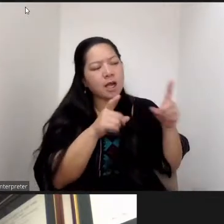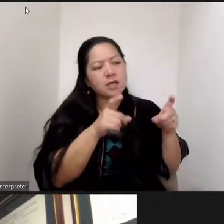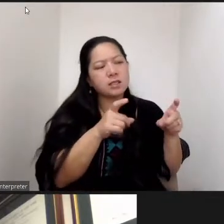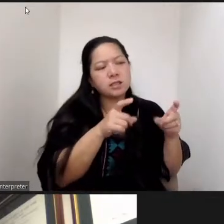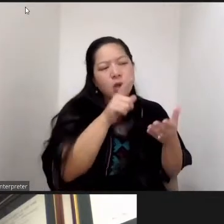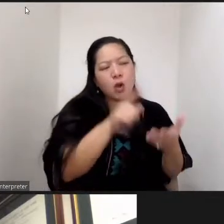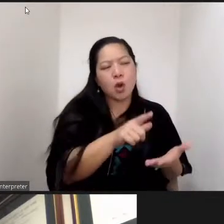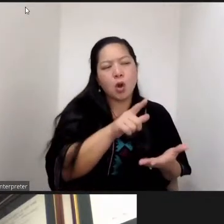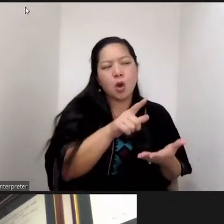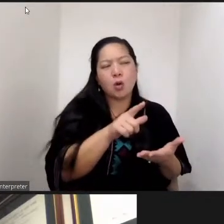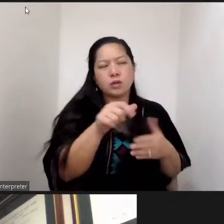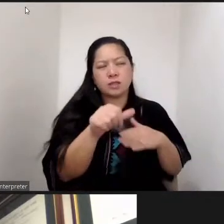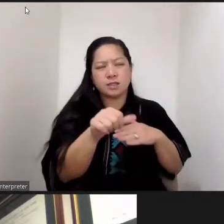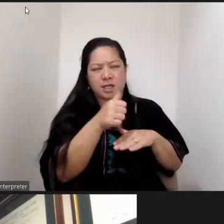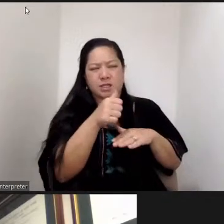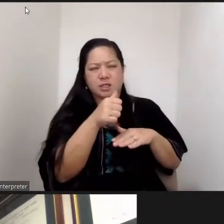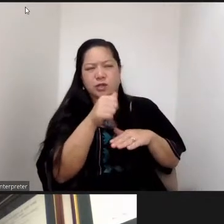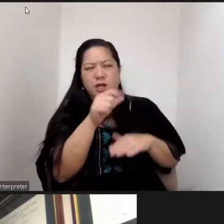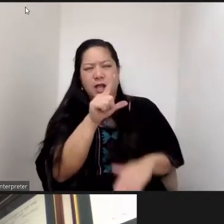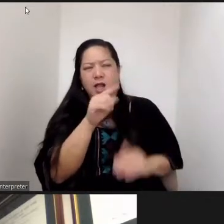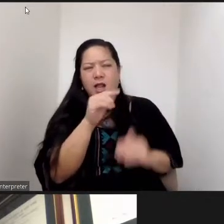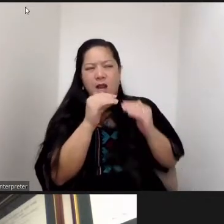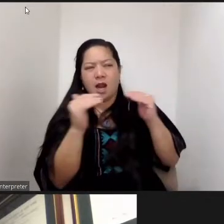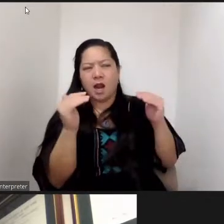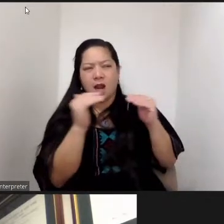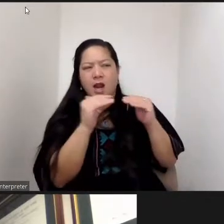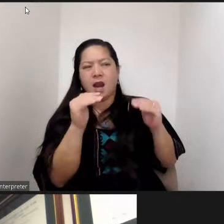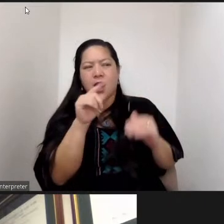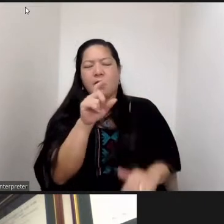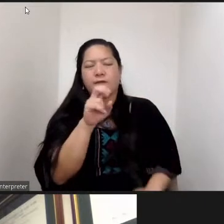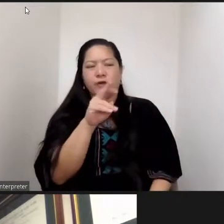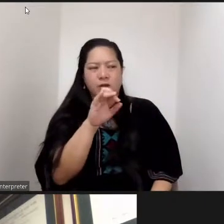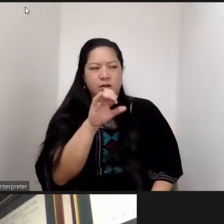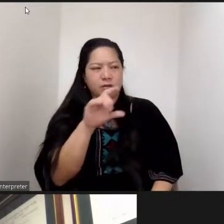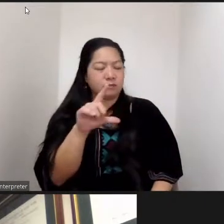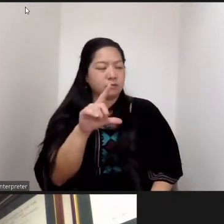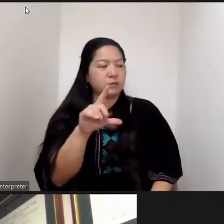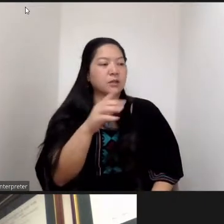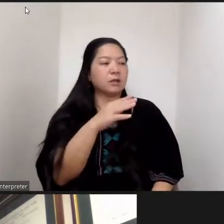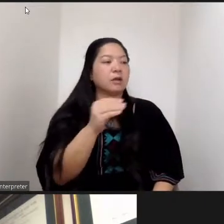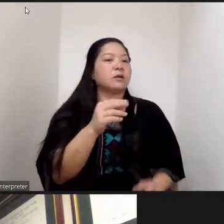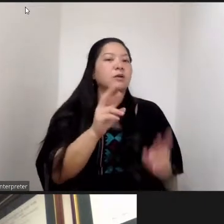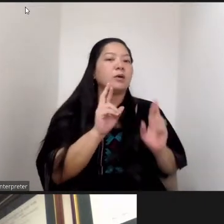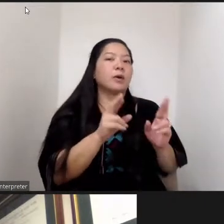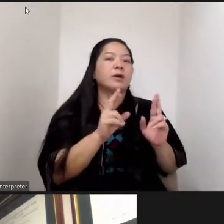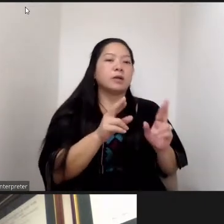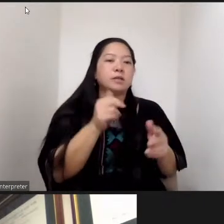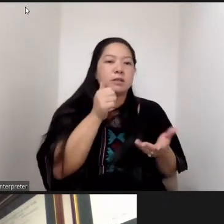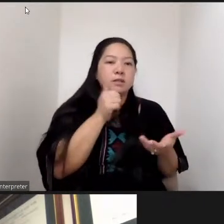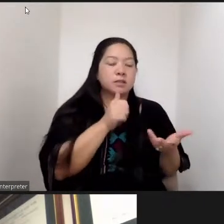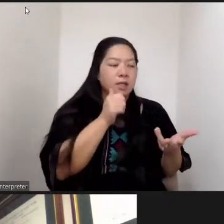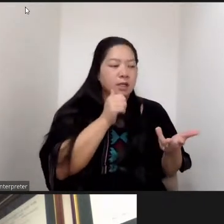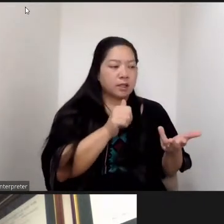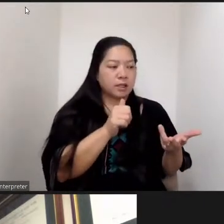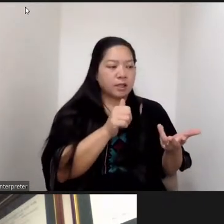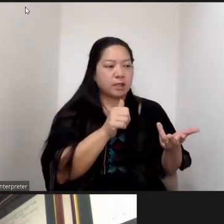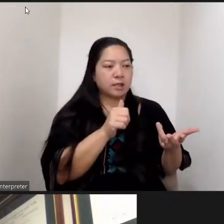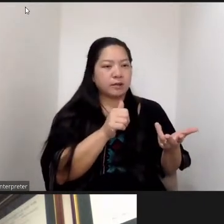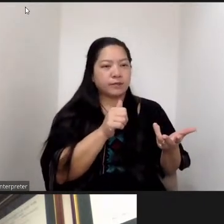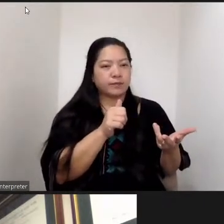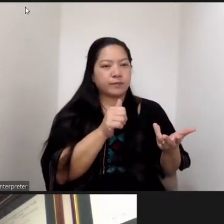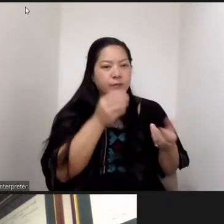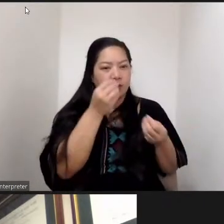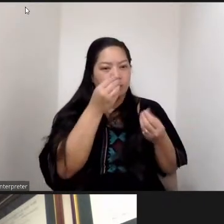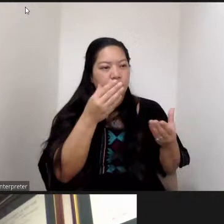It was reported by the Joint Information Center in its daily release yesterday that our